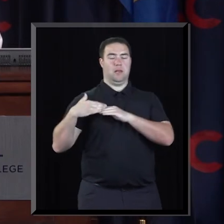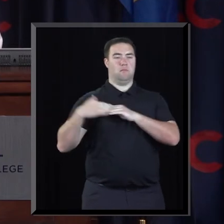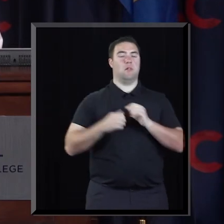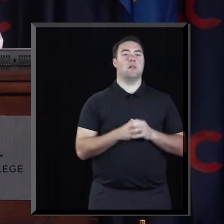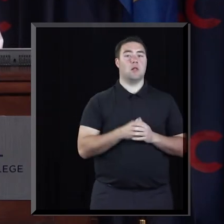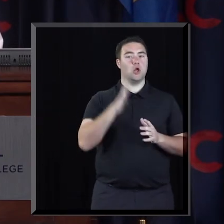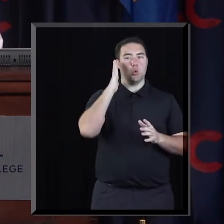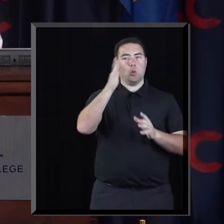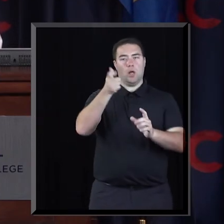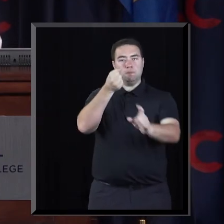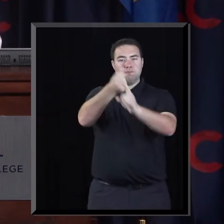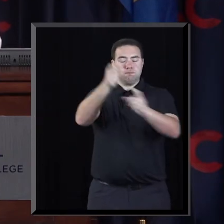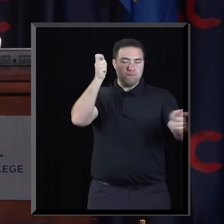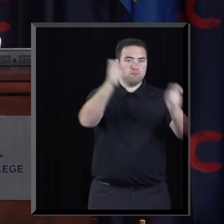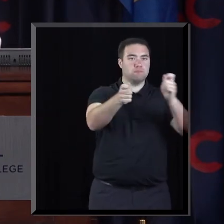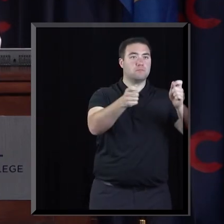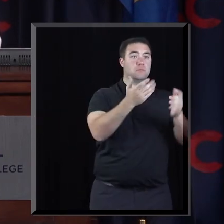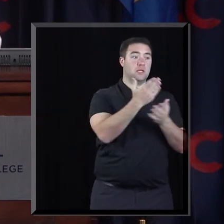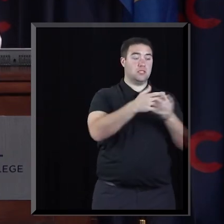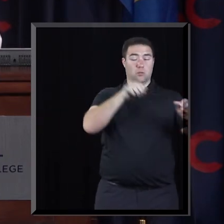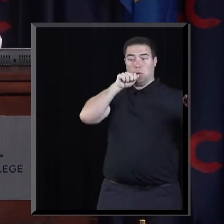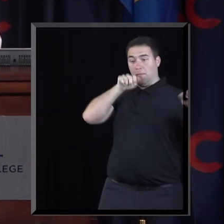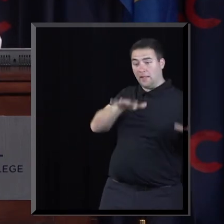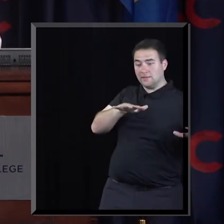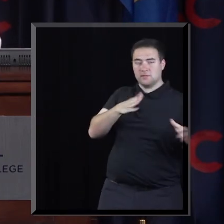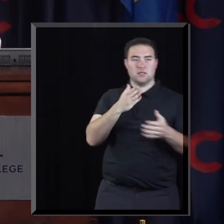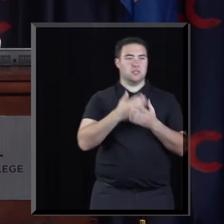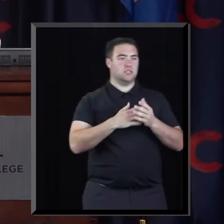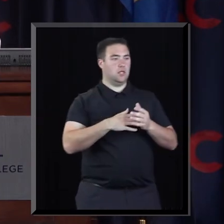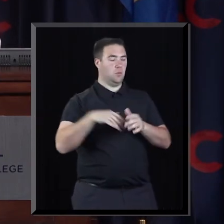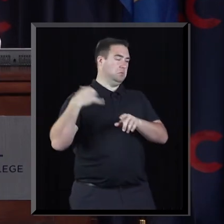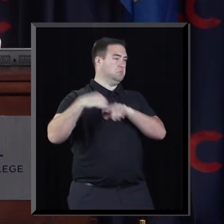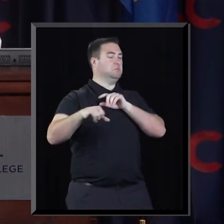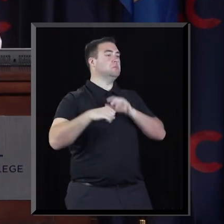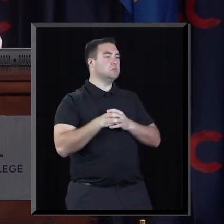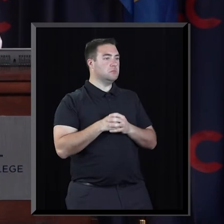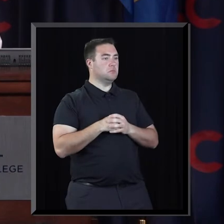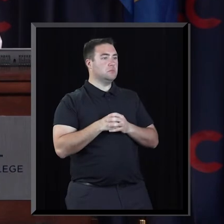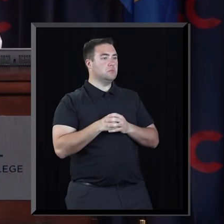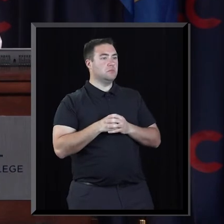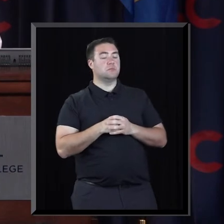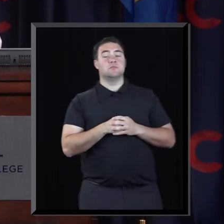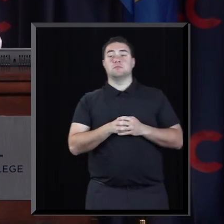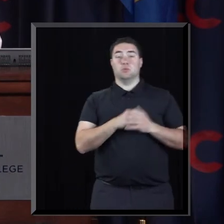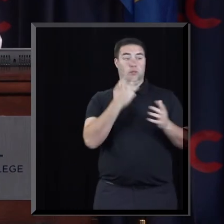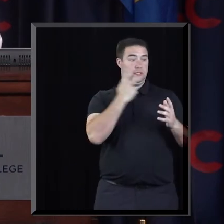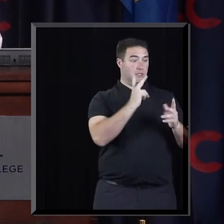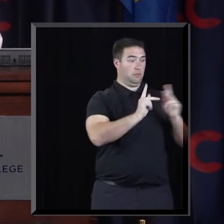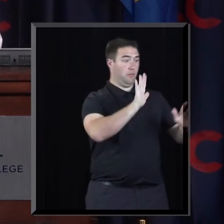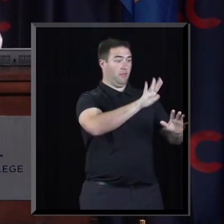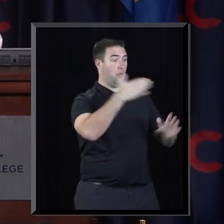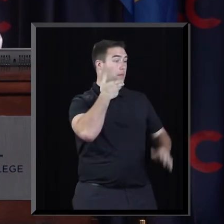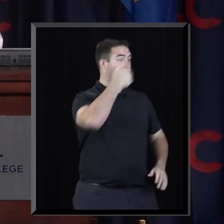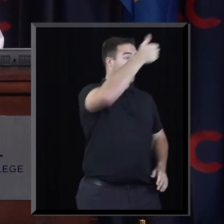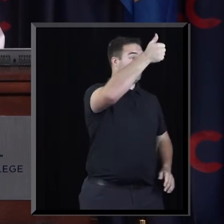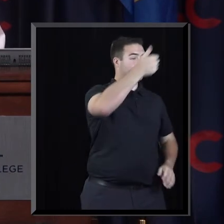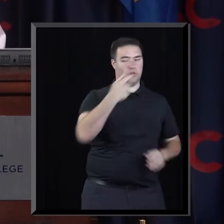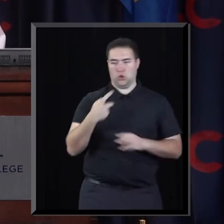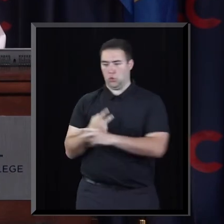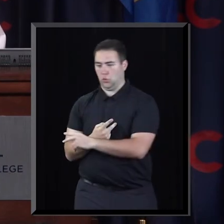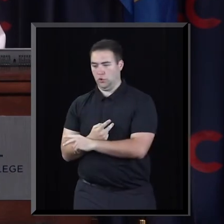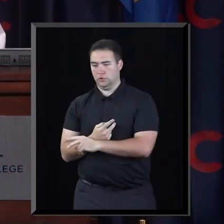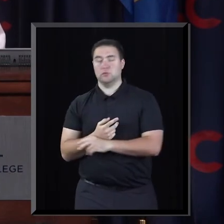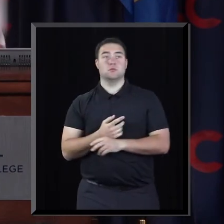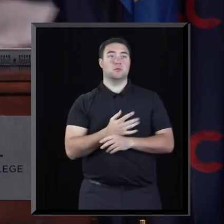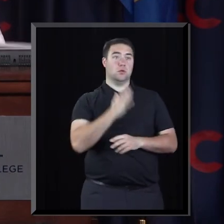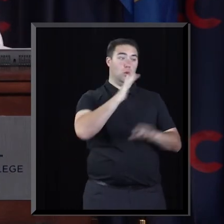Some will bless you and some will curse you. You will see people at their best and also at their worst. You will never cease to be